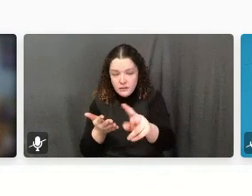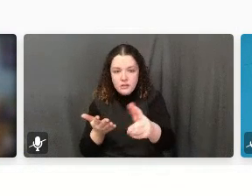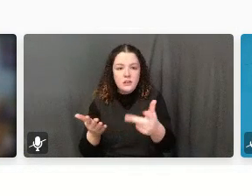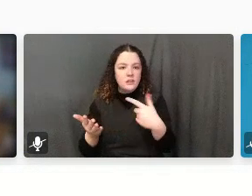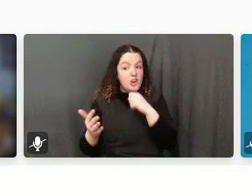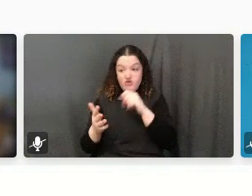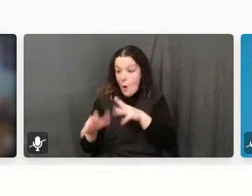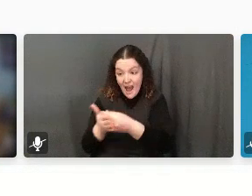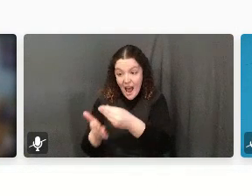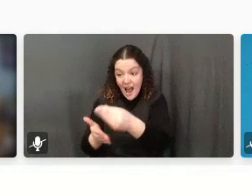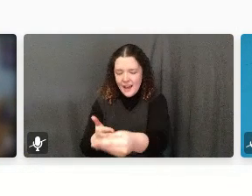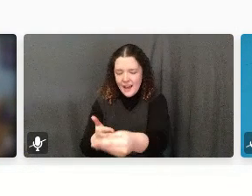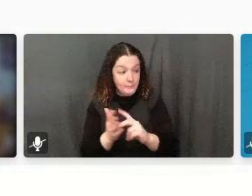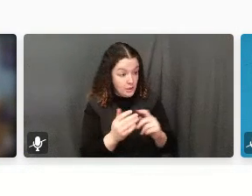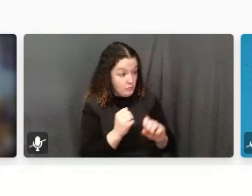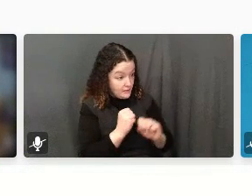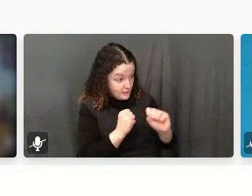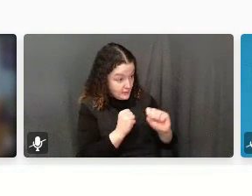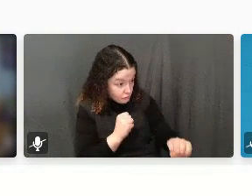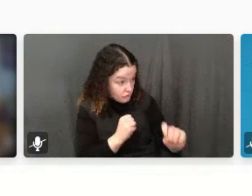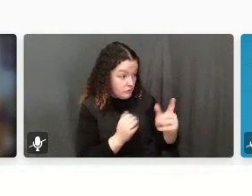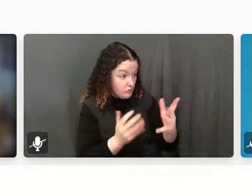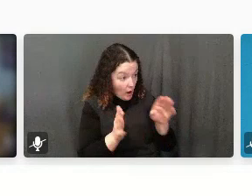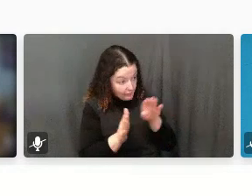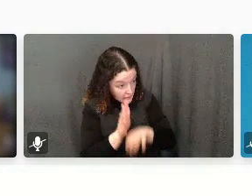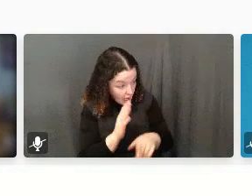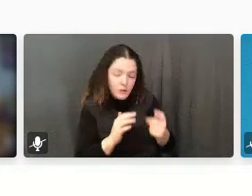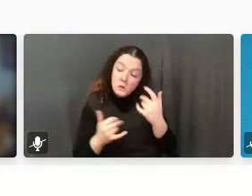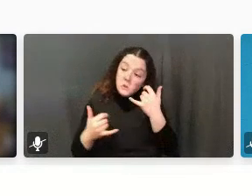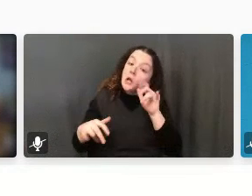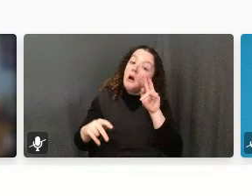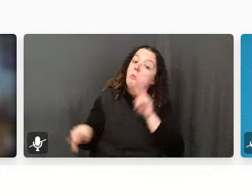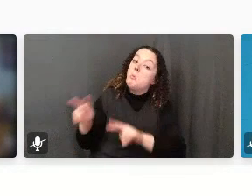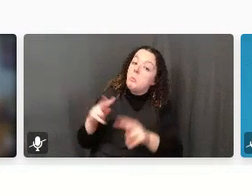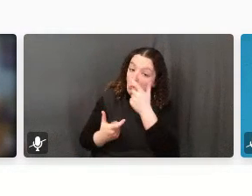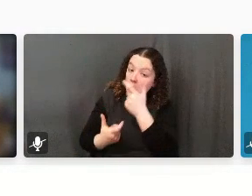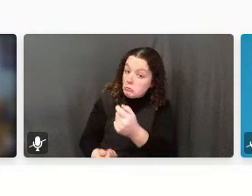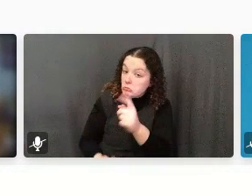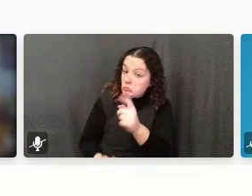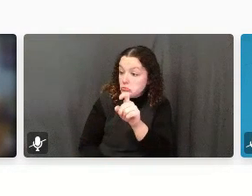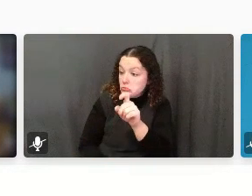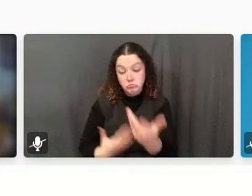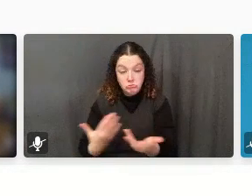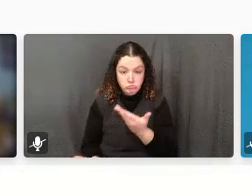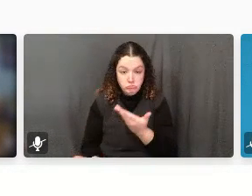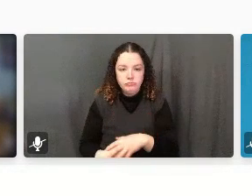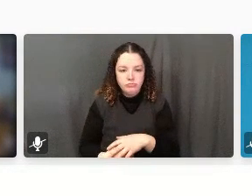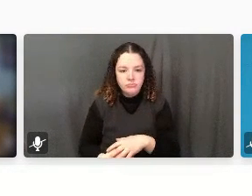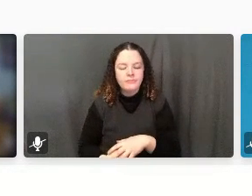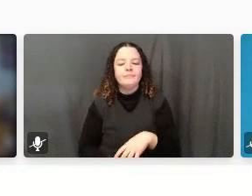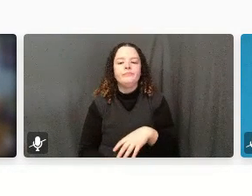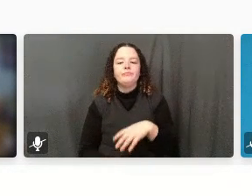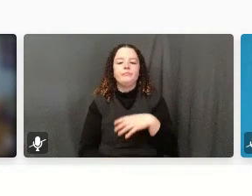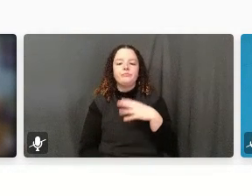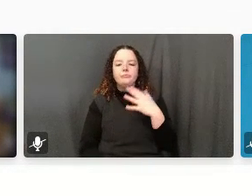an extension?" That type of thing, just to see if they are still kicking the tires a little bit, still interested in the CRM. Throughout the